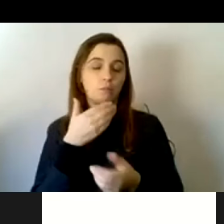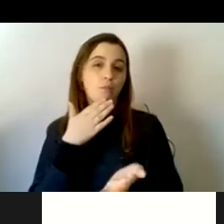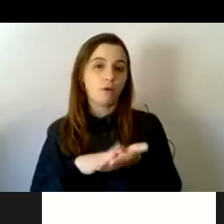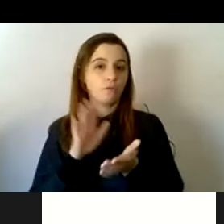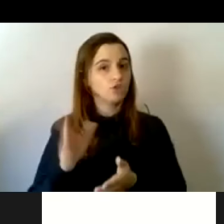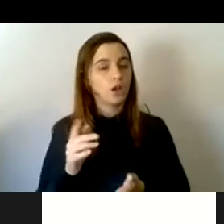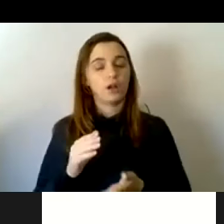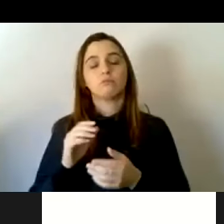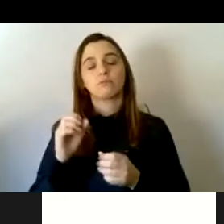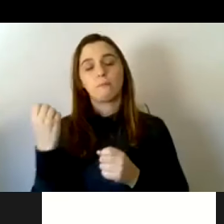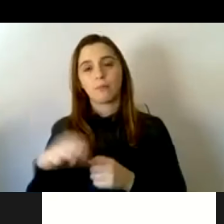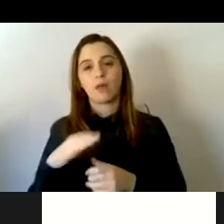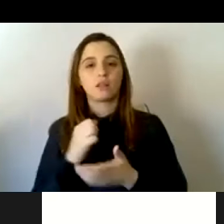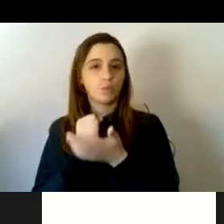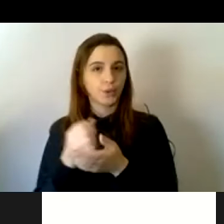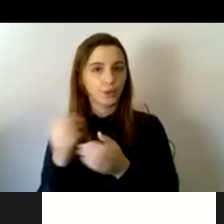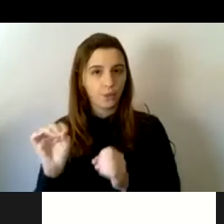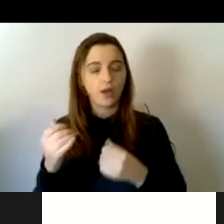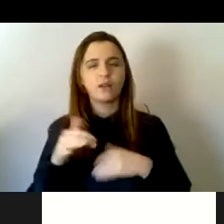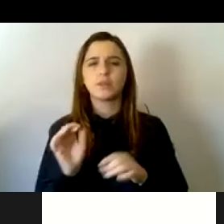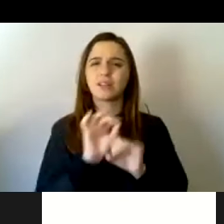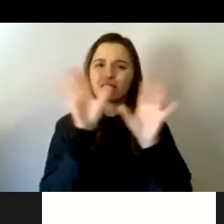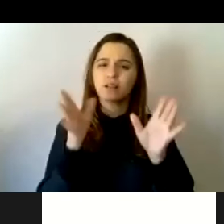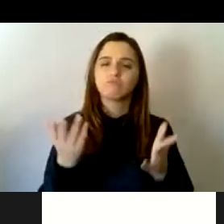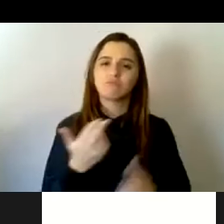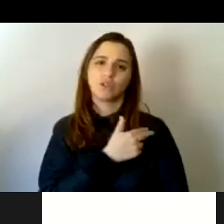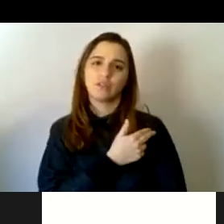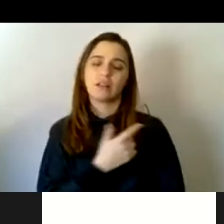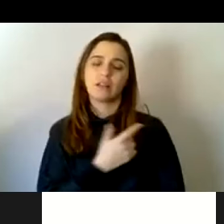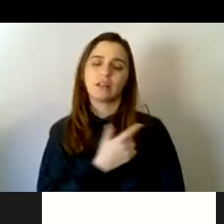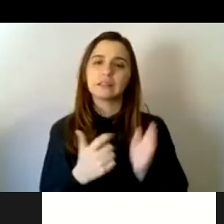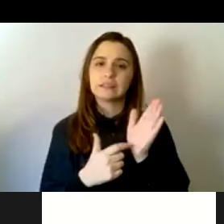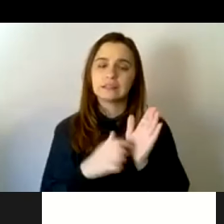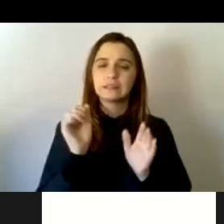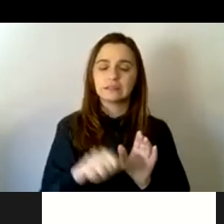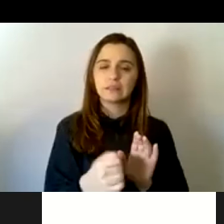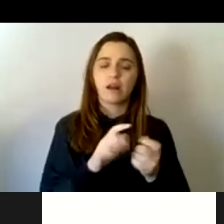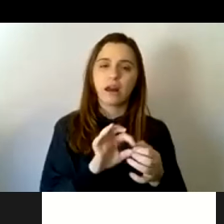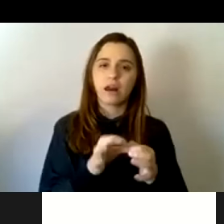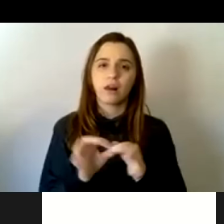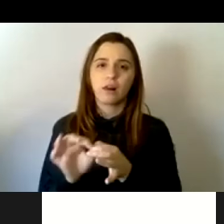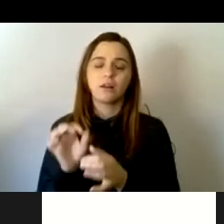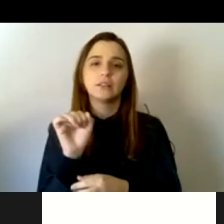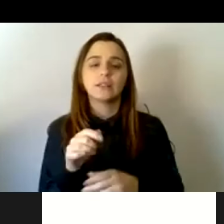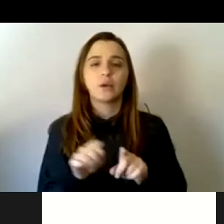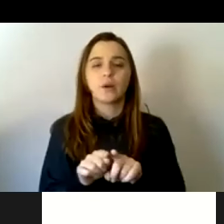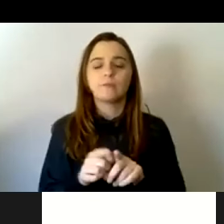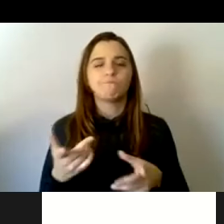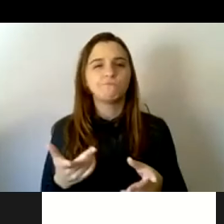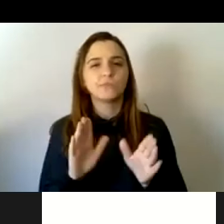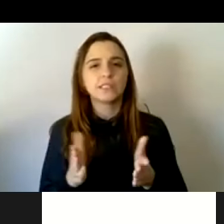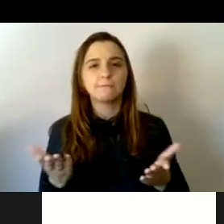at least. So, I mean, of course, the universities need to engage in this where